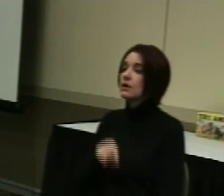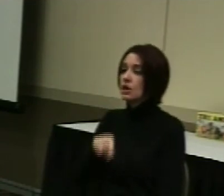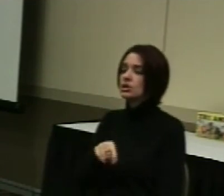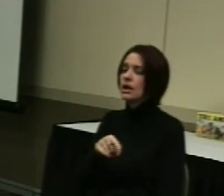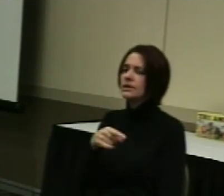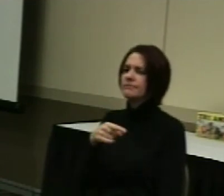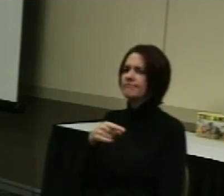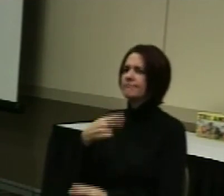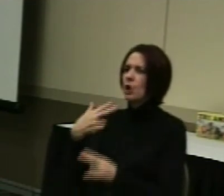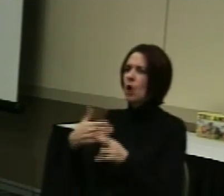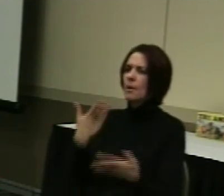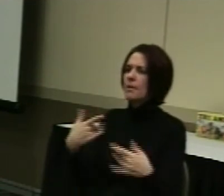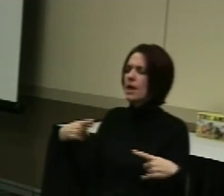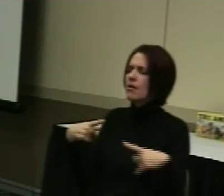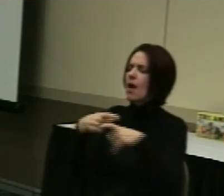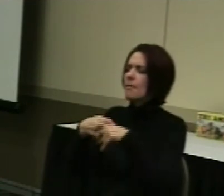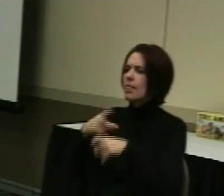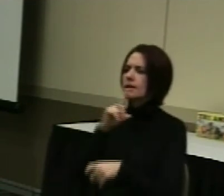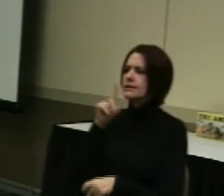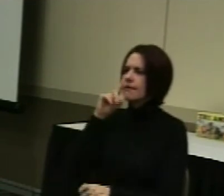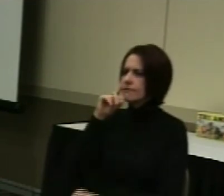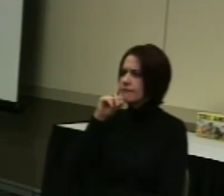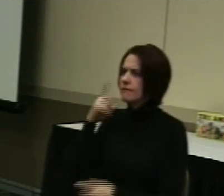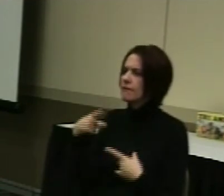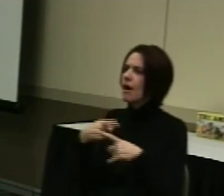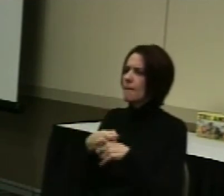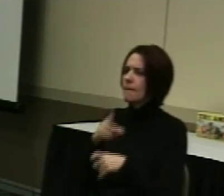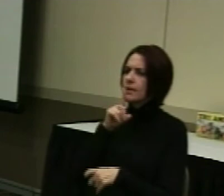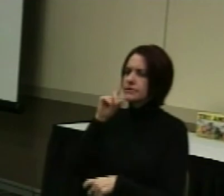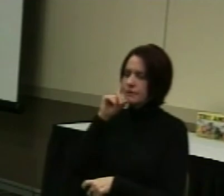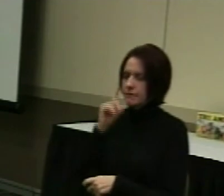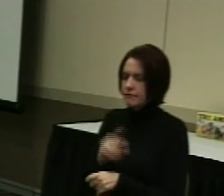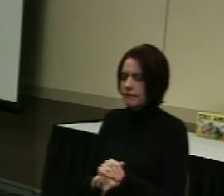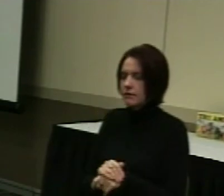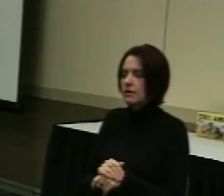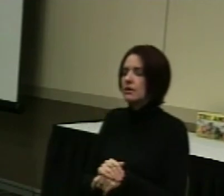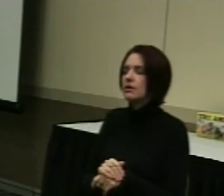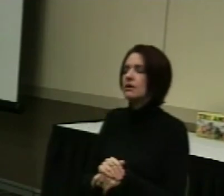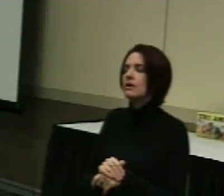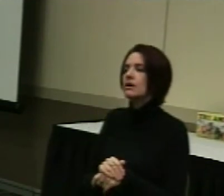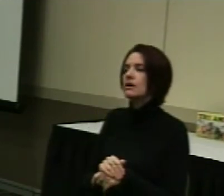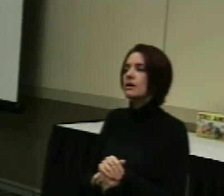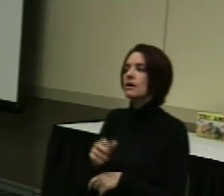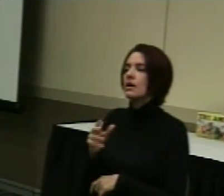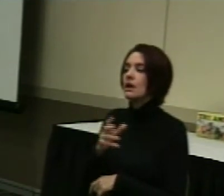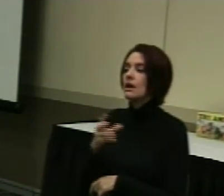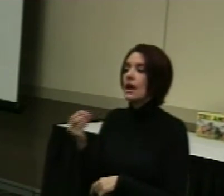complex deaf. Isn't that how you complex deaf? And as she